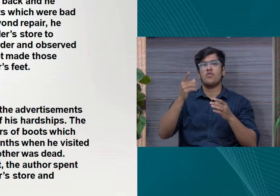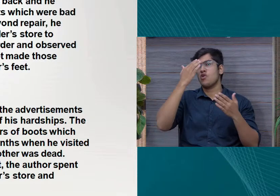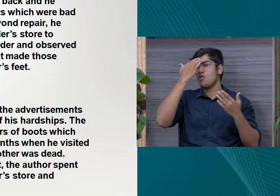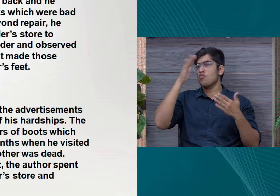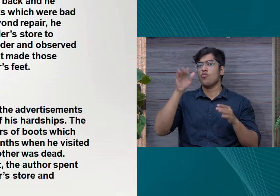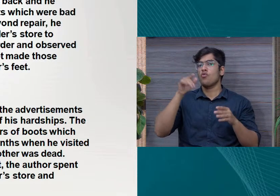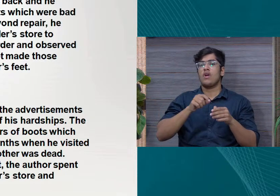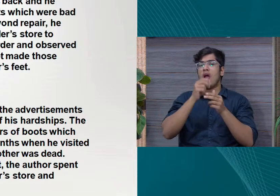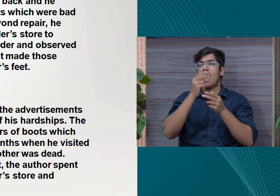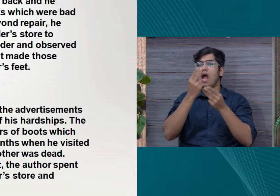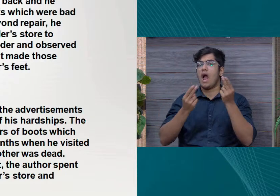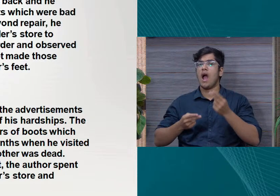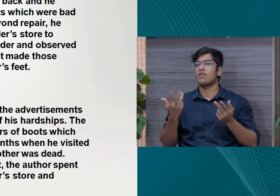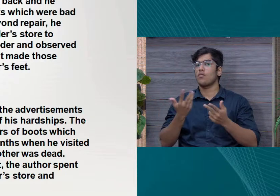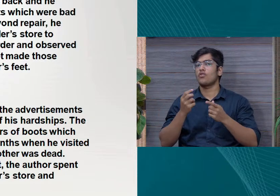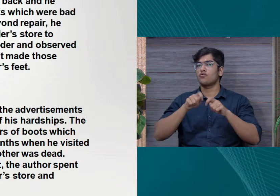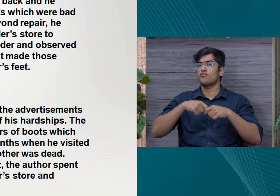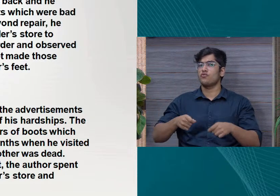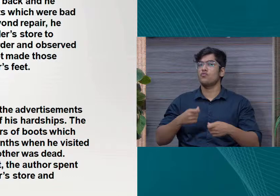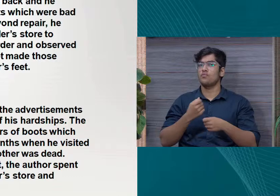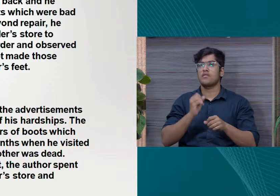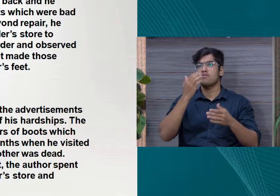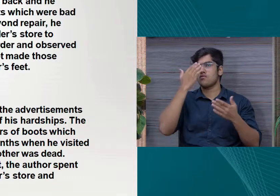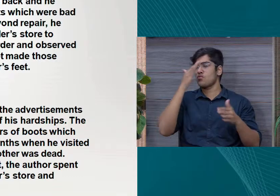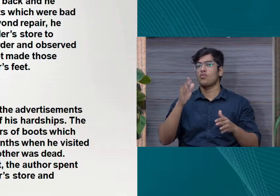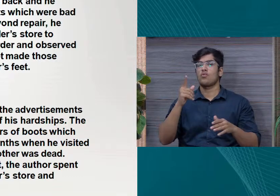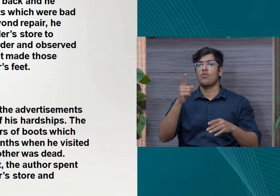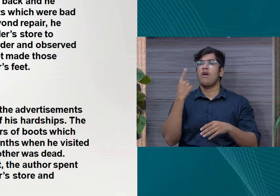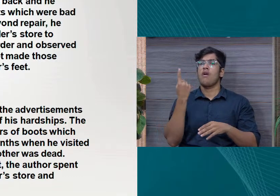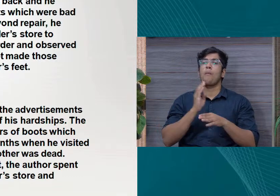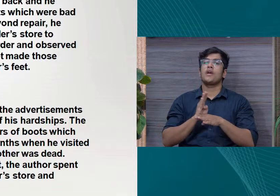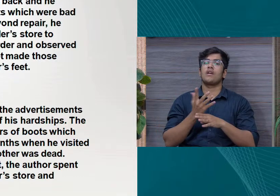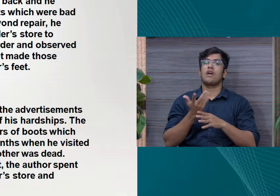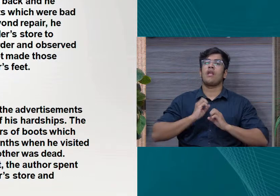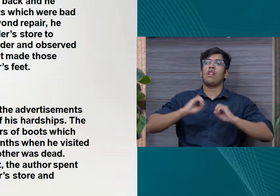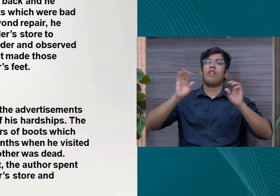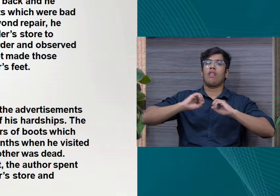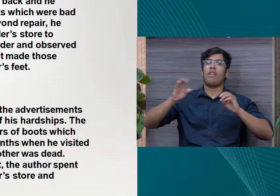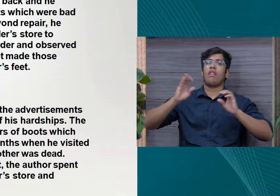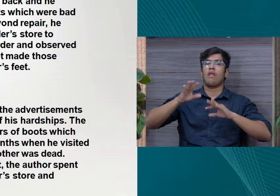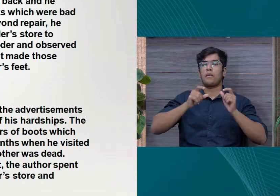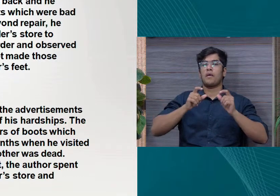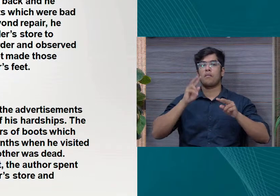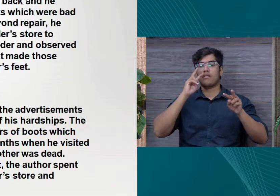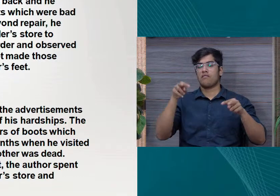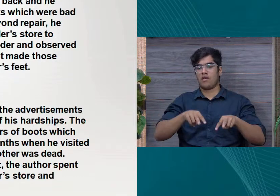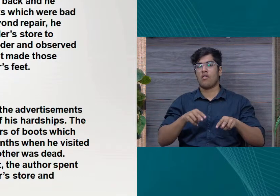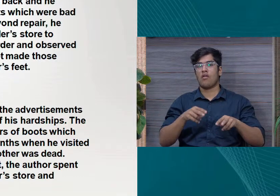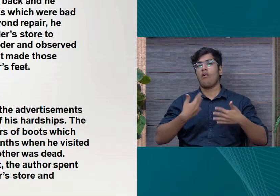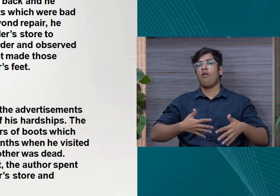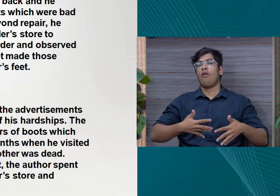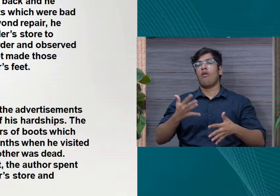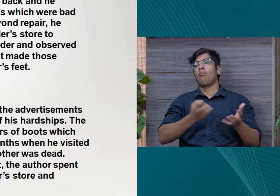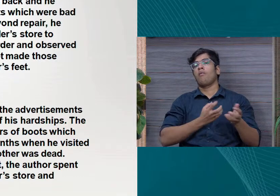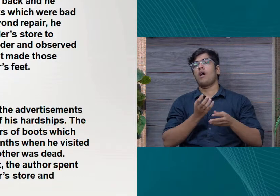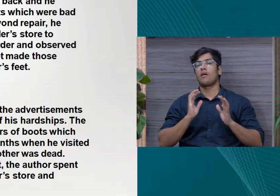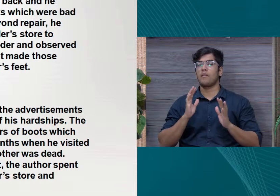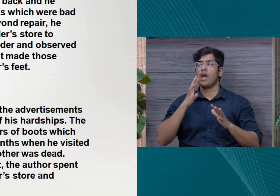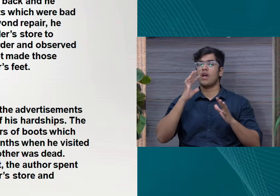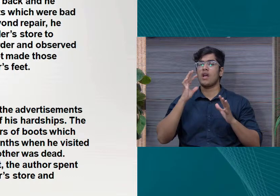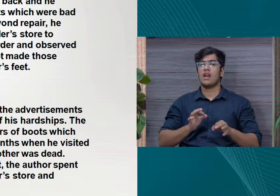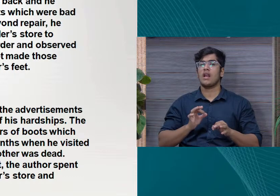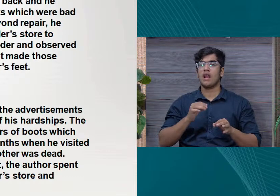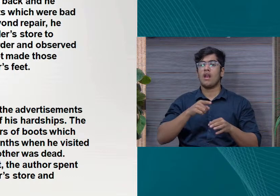the art of shoemaking. They are only busy in advertisements. They use their money and their skill in